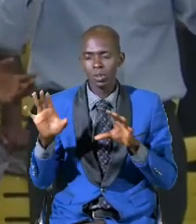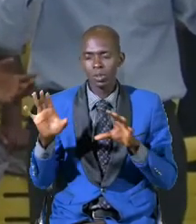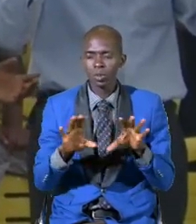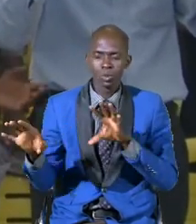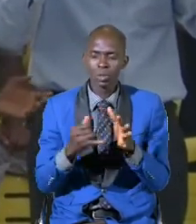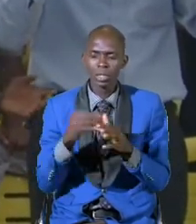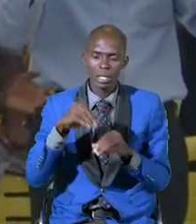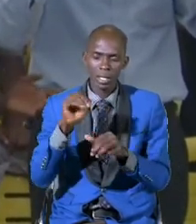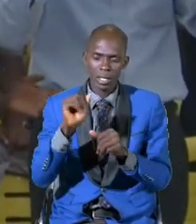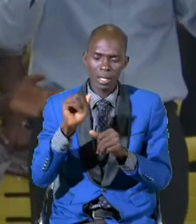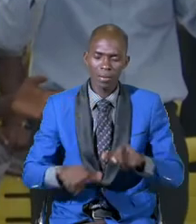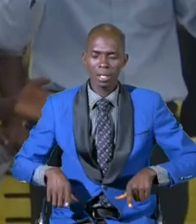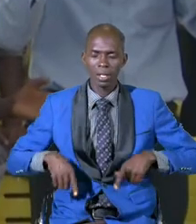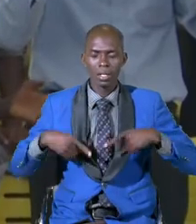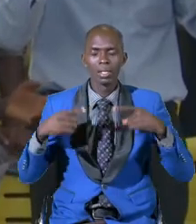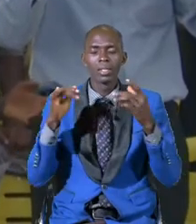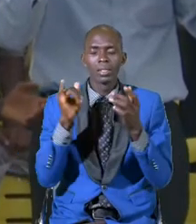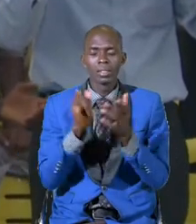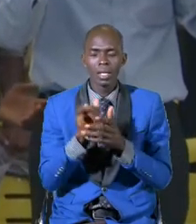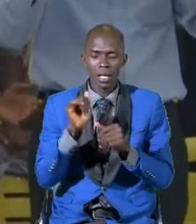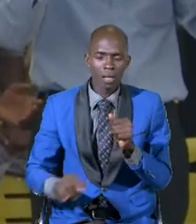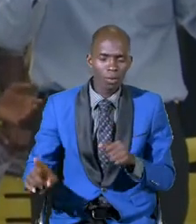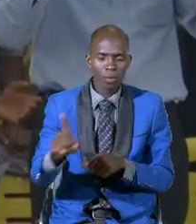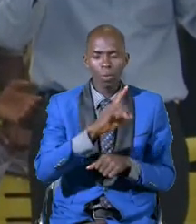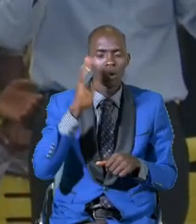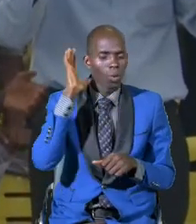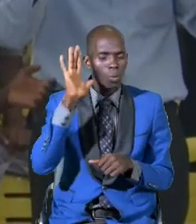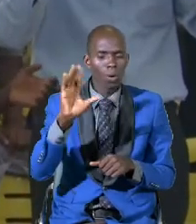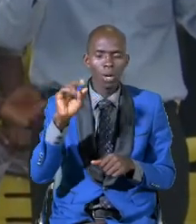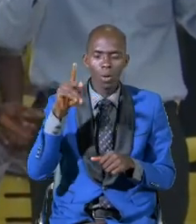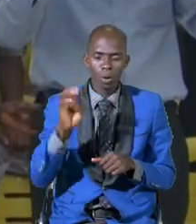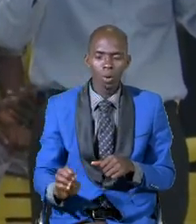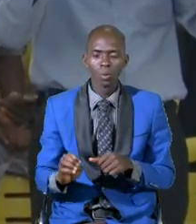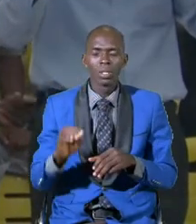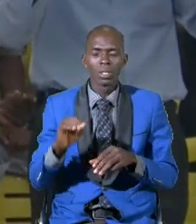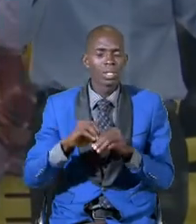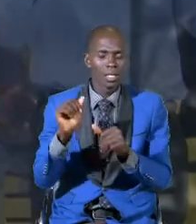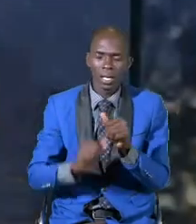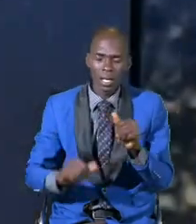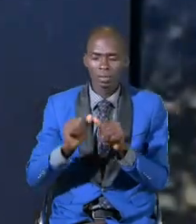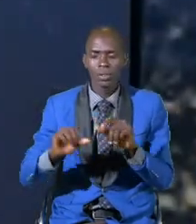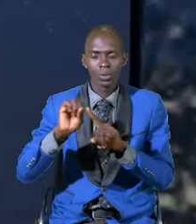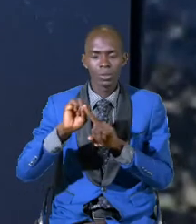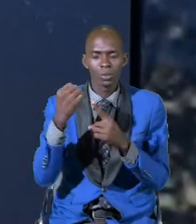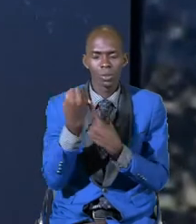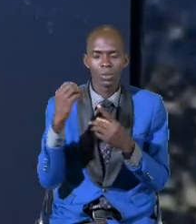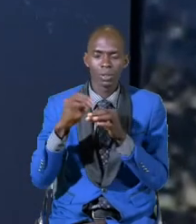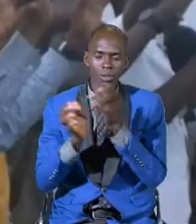every life, that everyone will cope in every situation in Jesus'